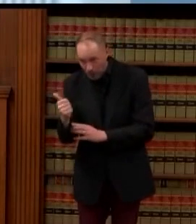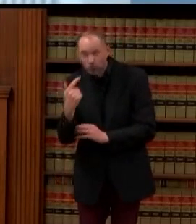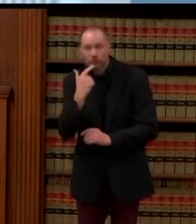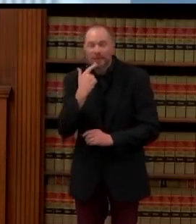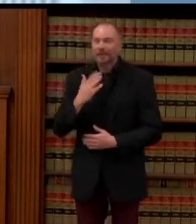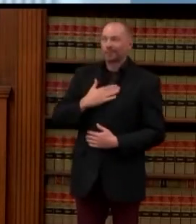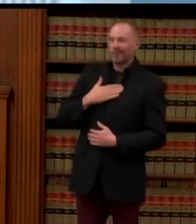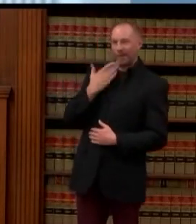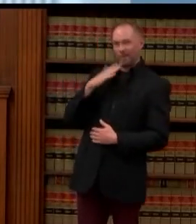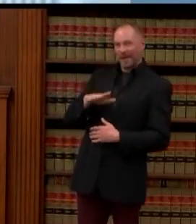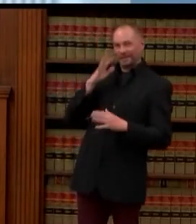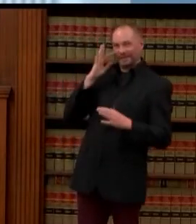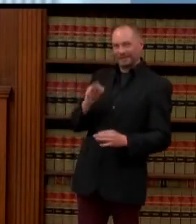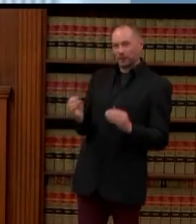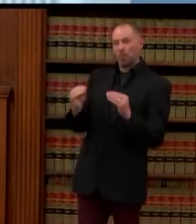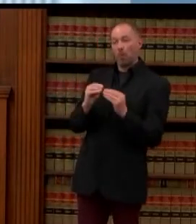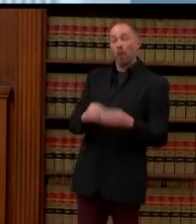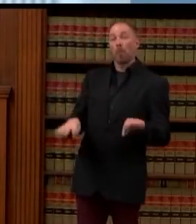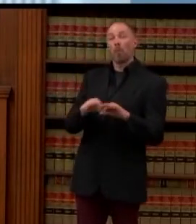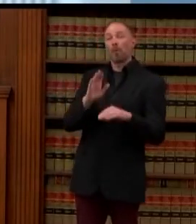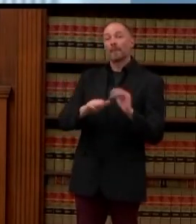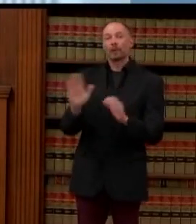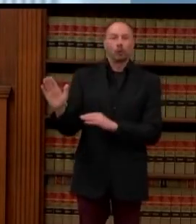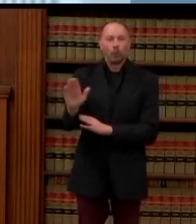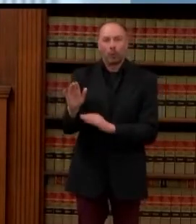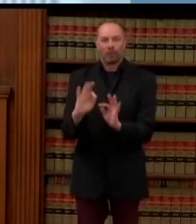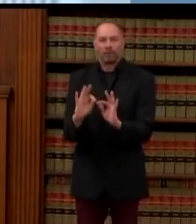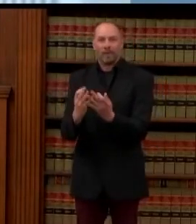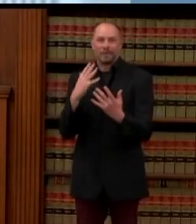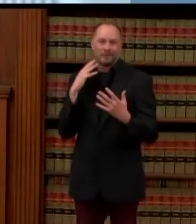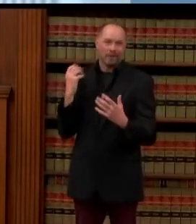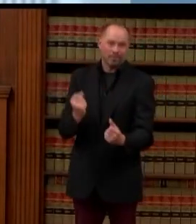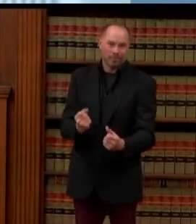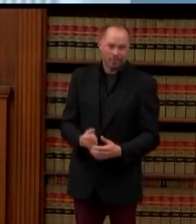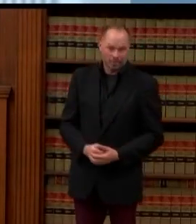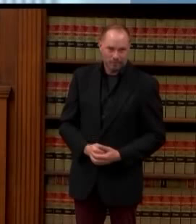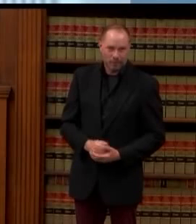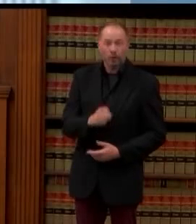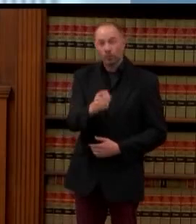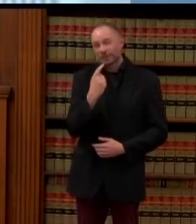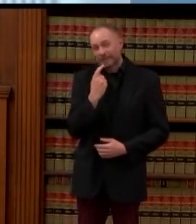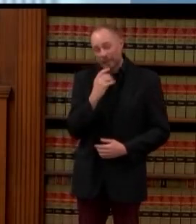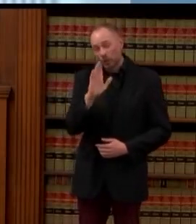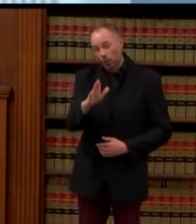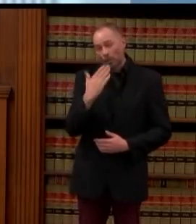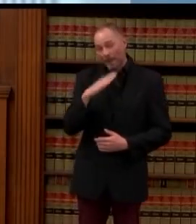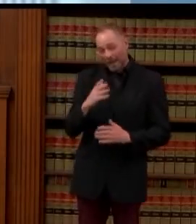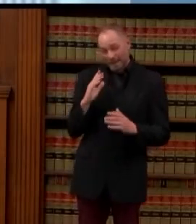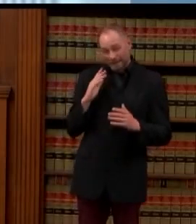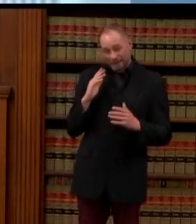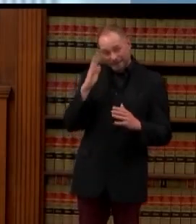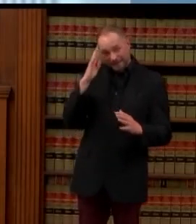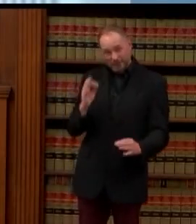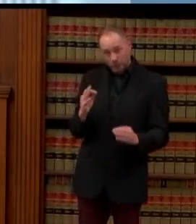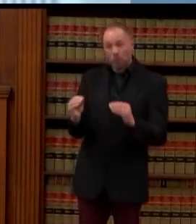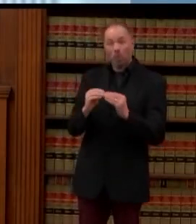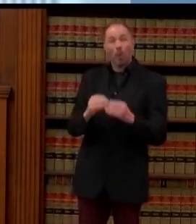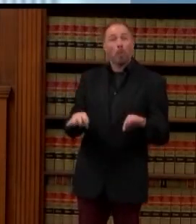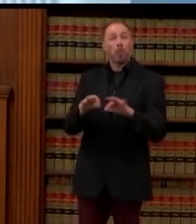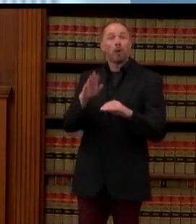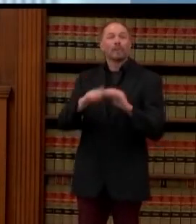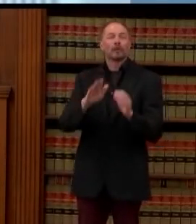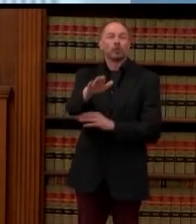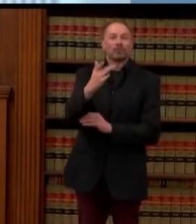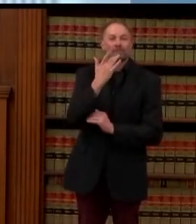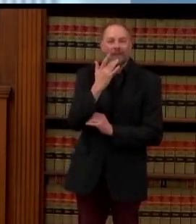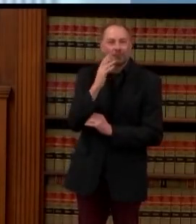bad decisions are more important than your family's health. You're saying that your bad decisions are more important than your favorite